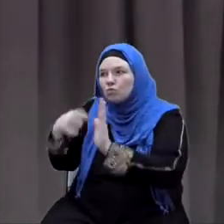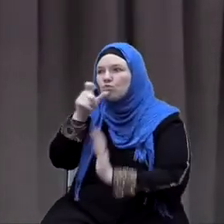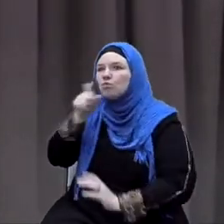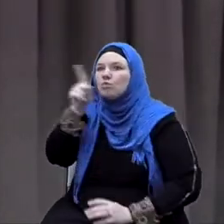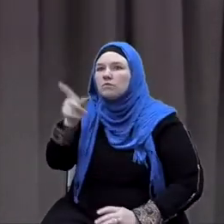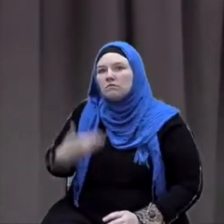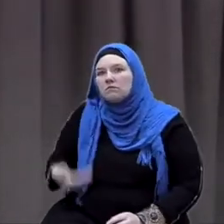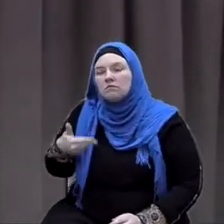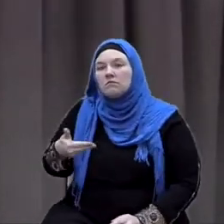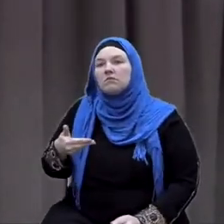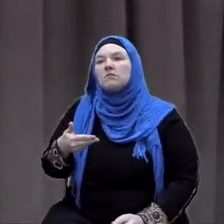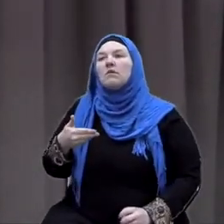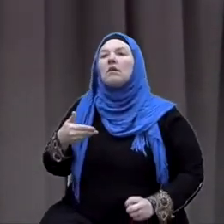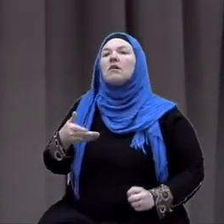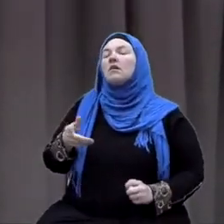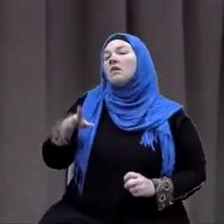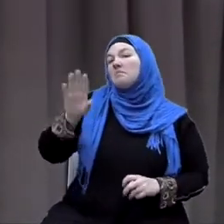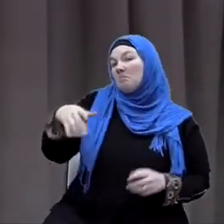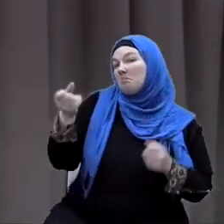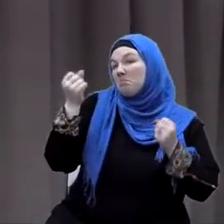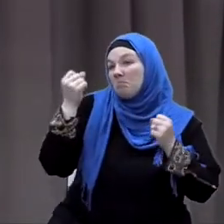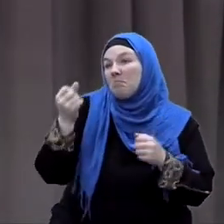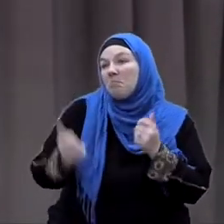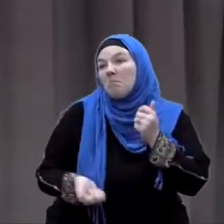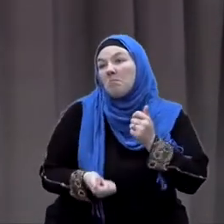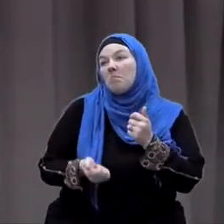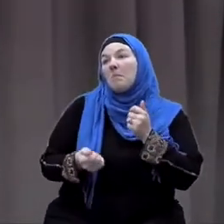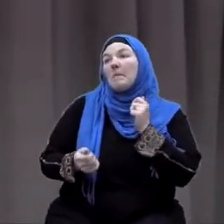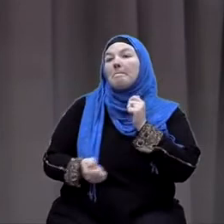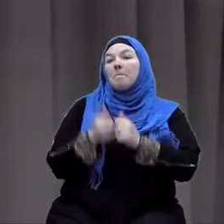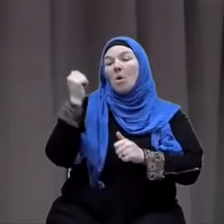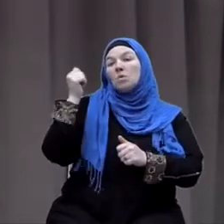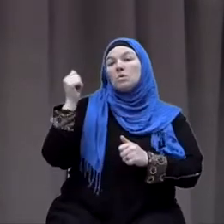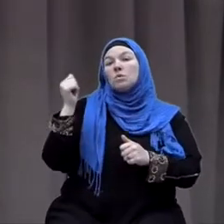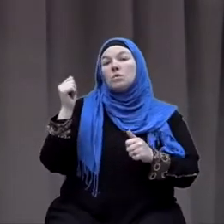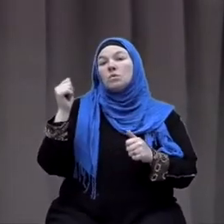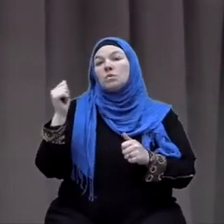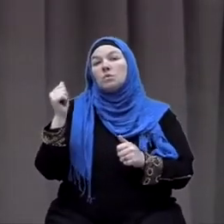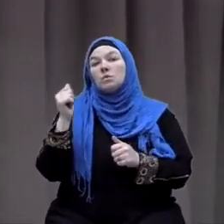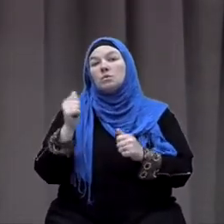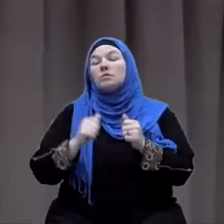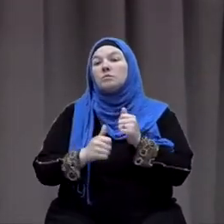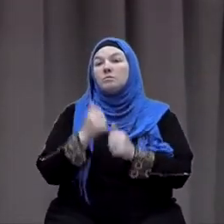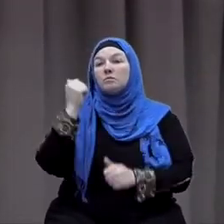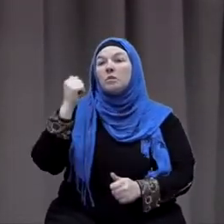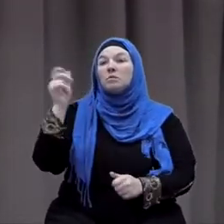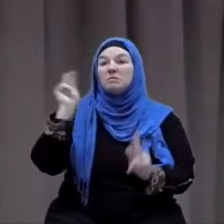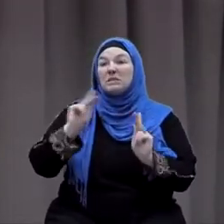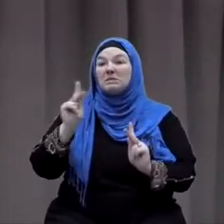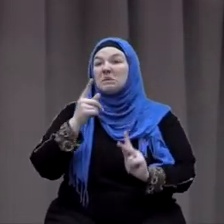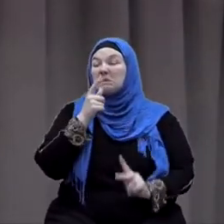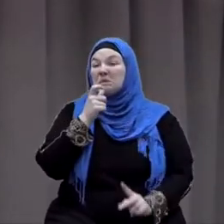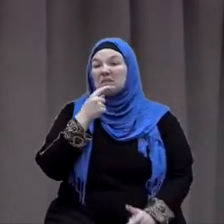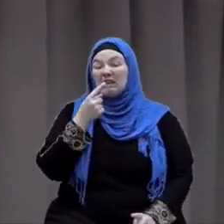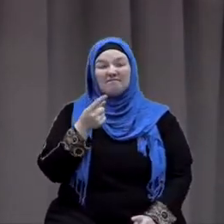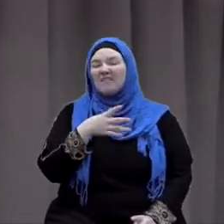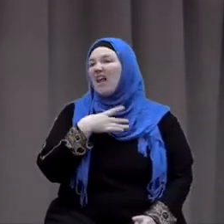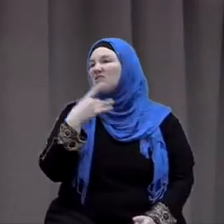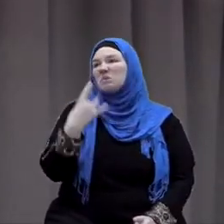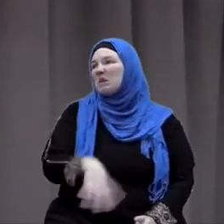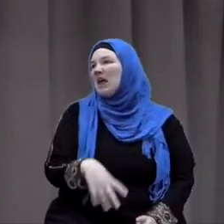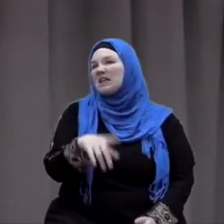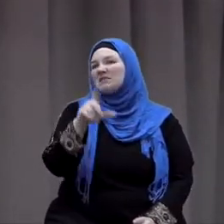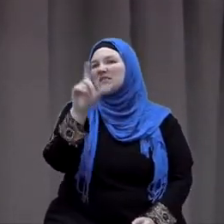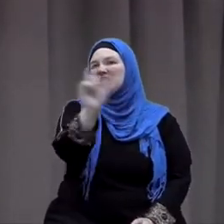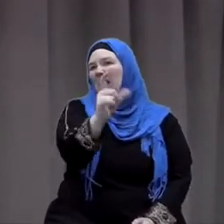life, most of them say, I didn't read a book before I embraced Islam. I met a